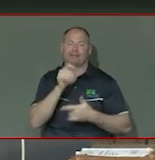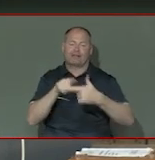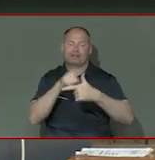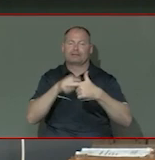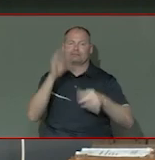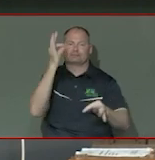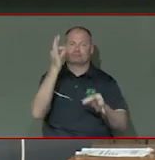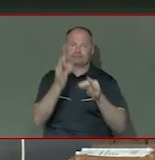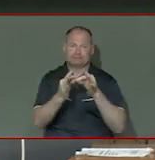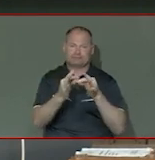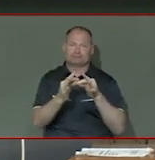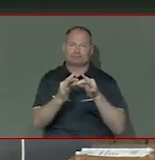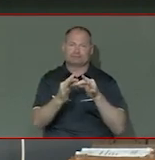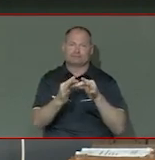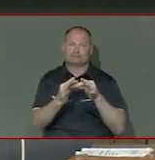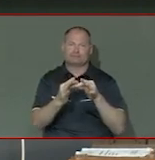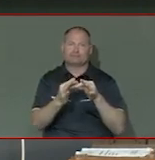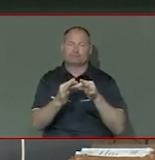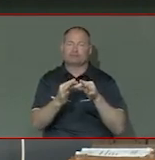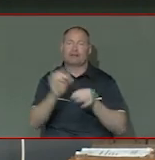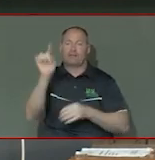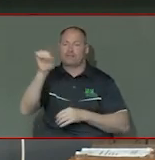angles in place of theta.